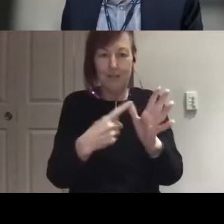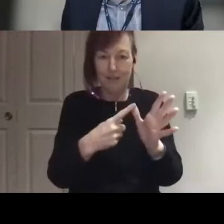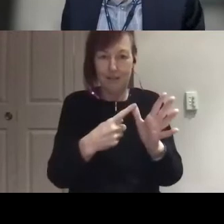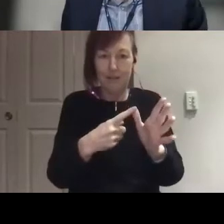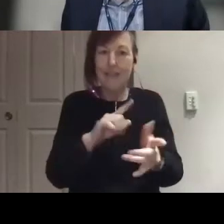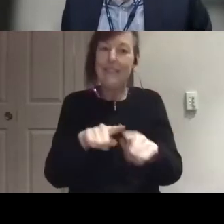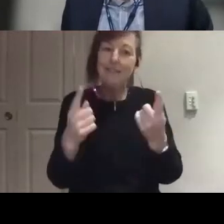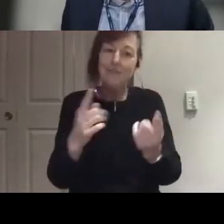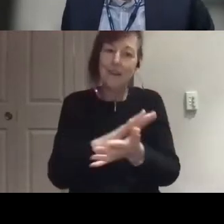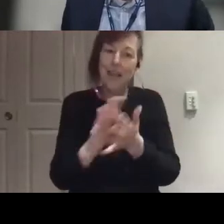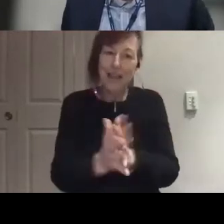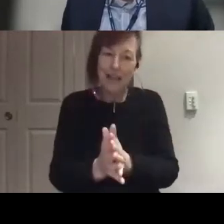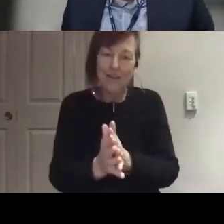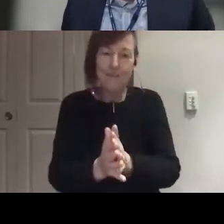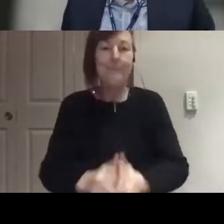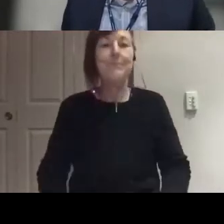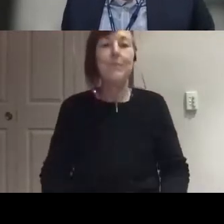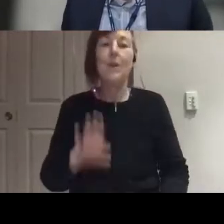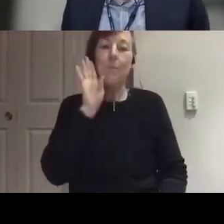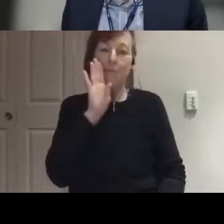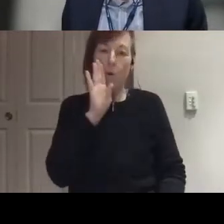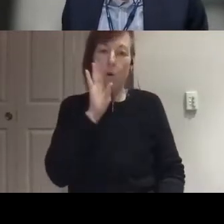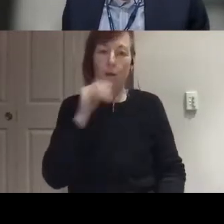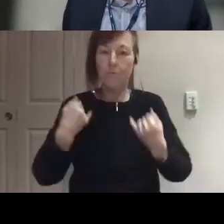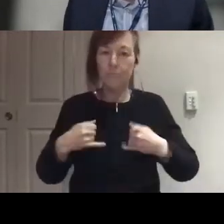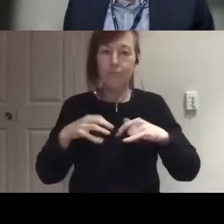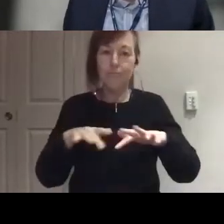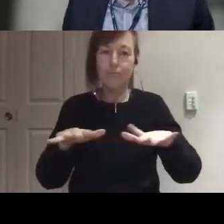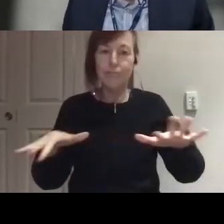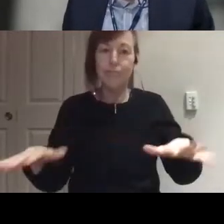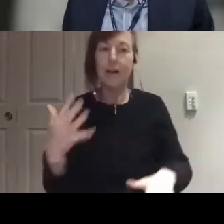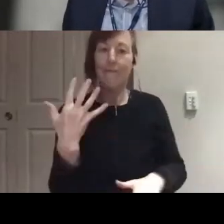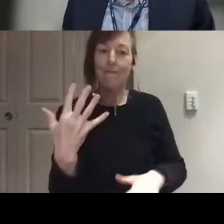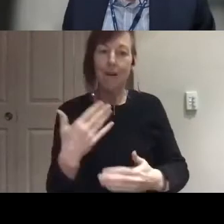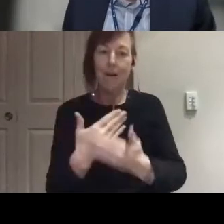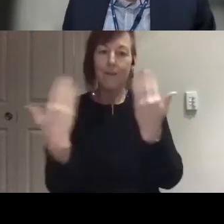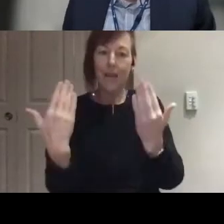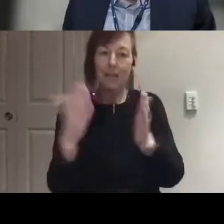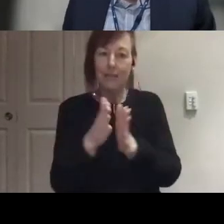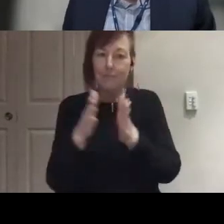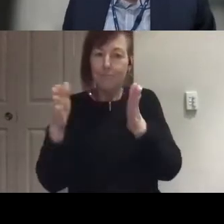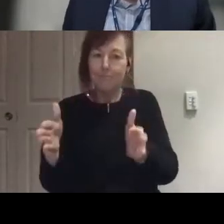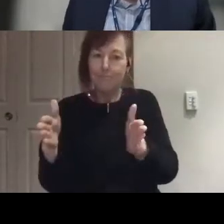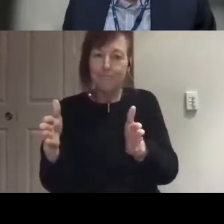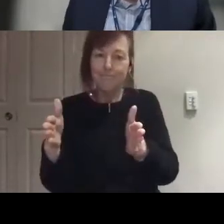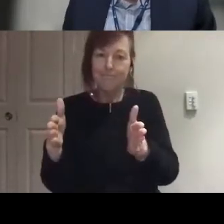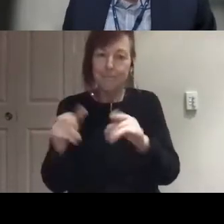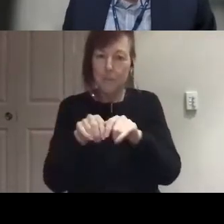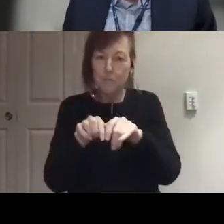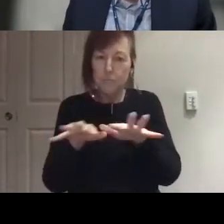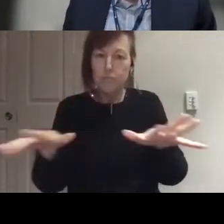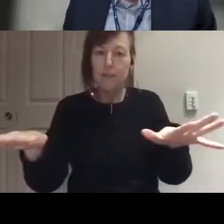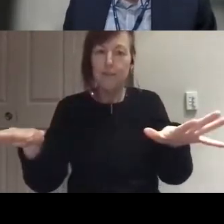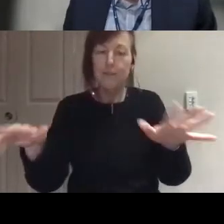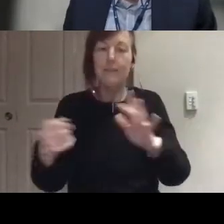Last year, the virus would take about 5 days to regenerate itself. And for most people, if you went into a household